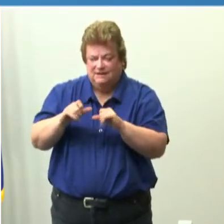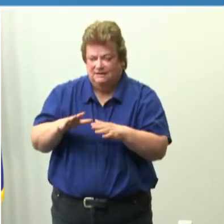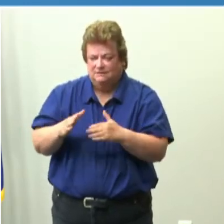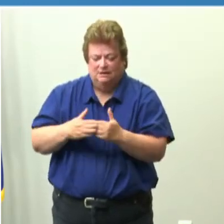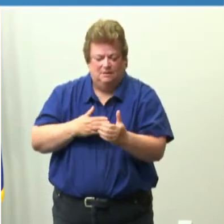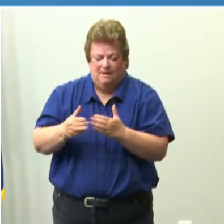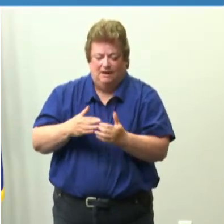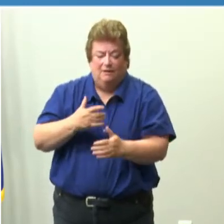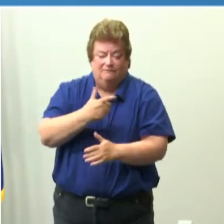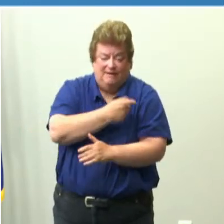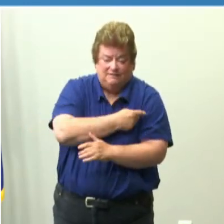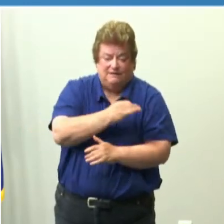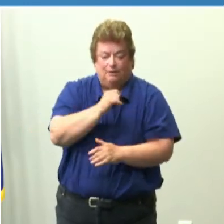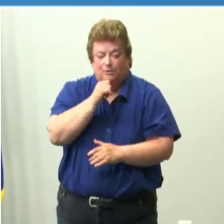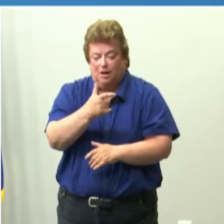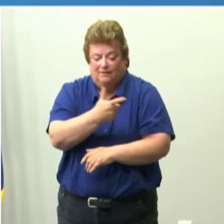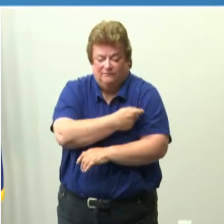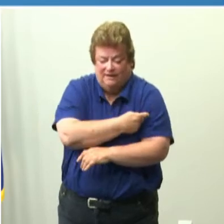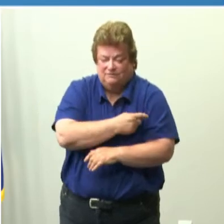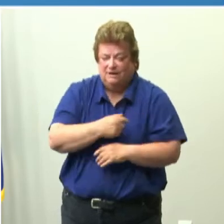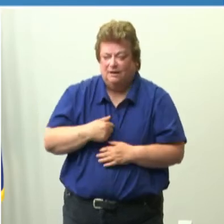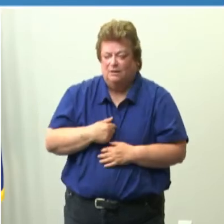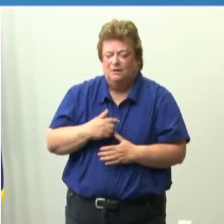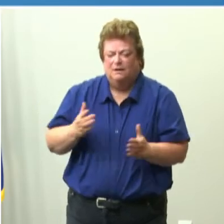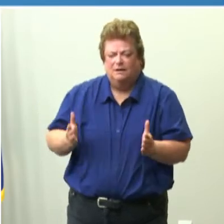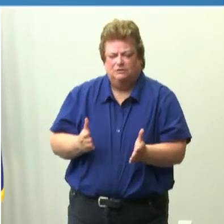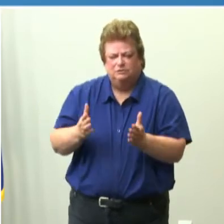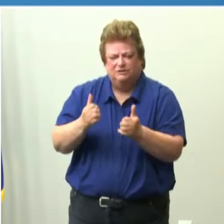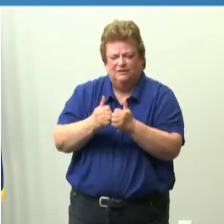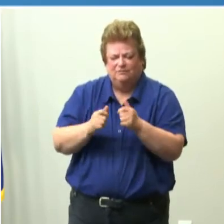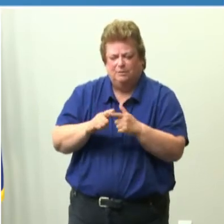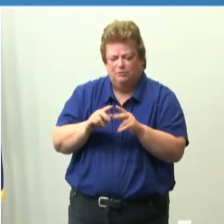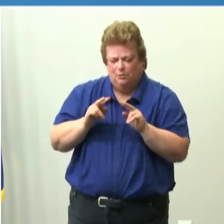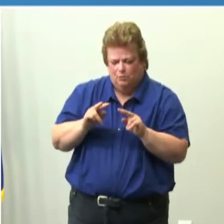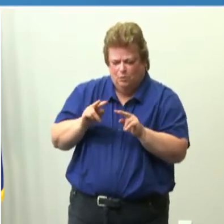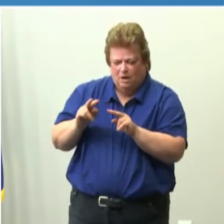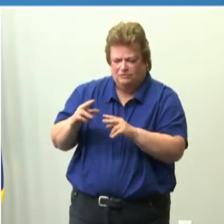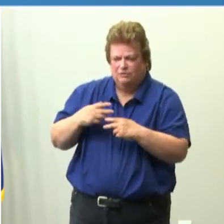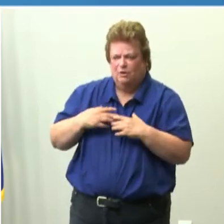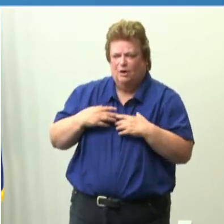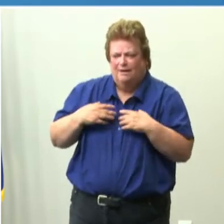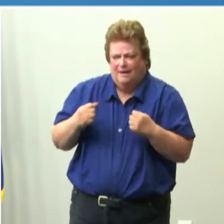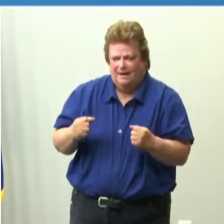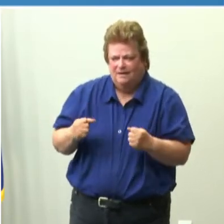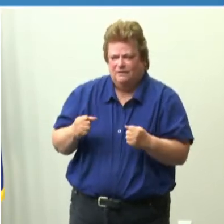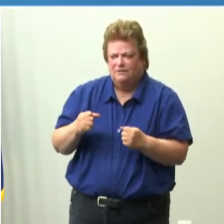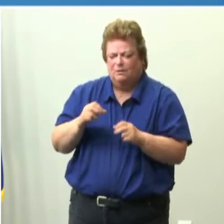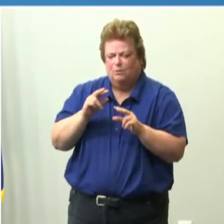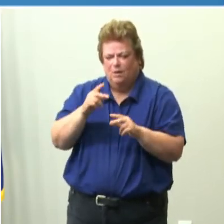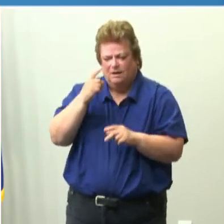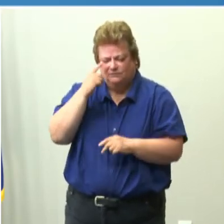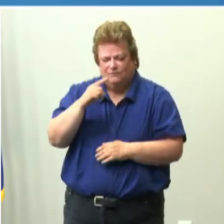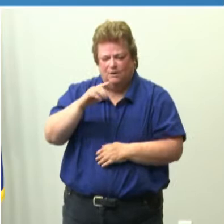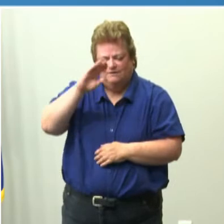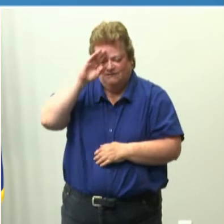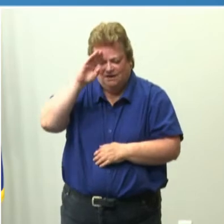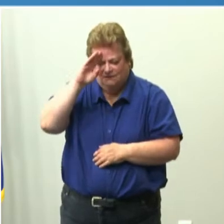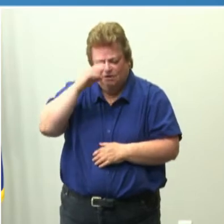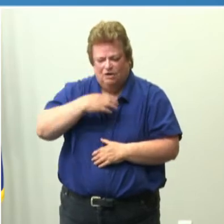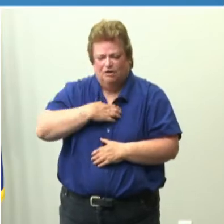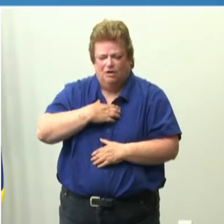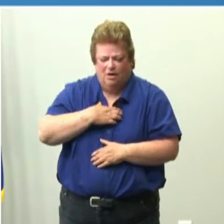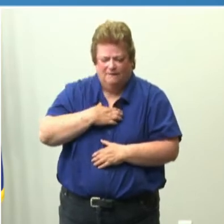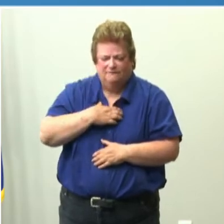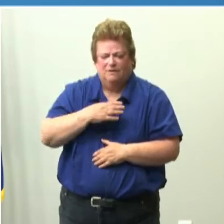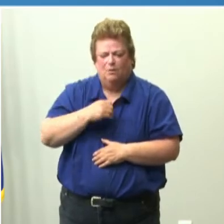status. We also urge everyone to continue to monitor your health and be alert for fever, cough, shortness of breath, and